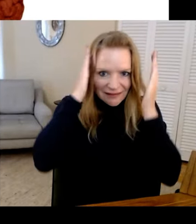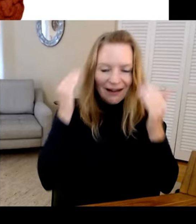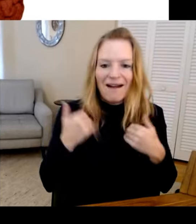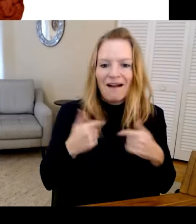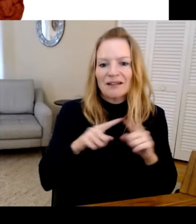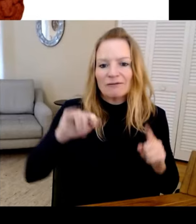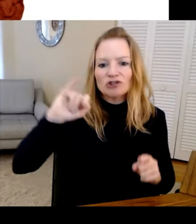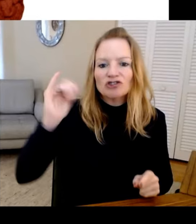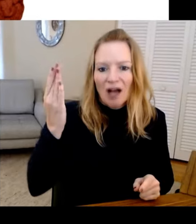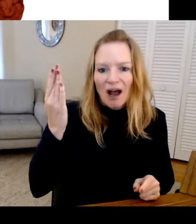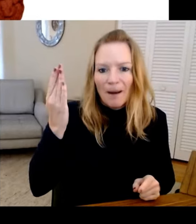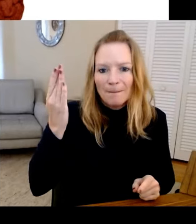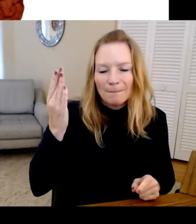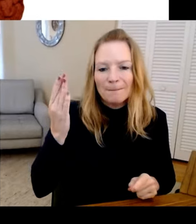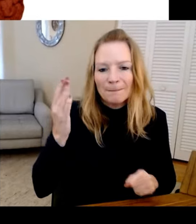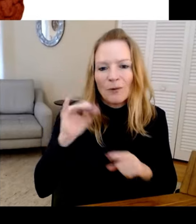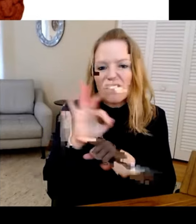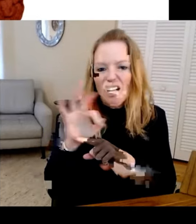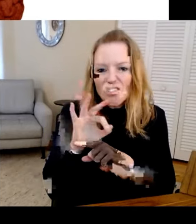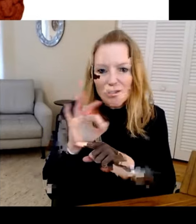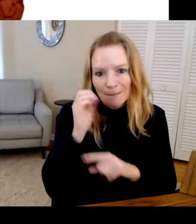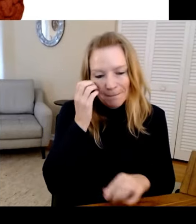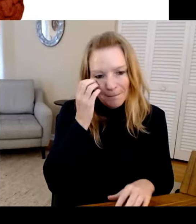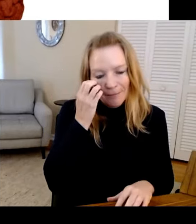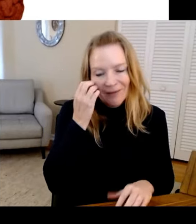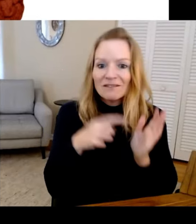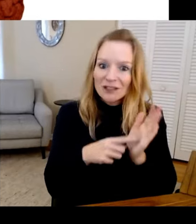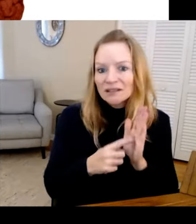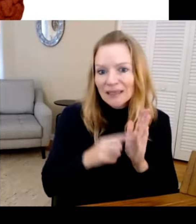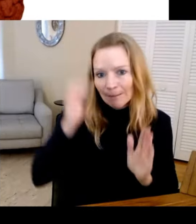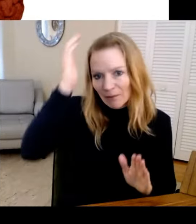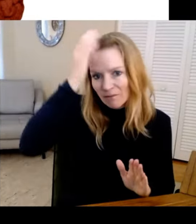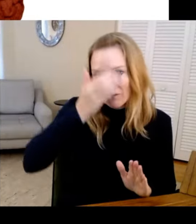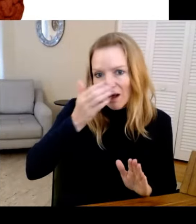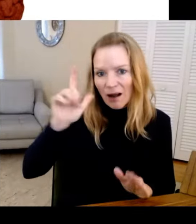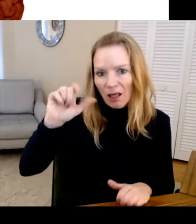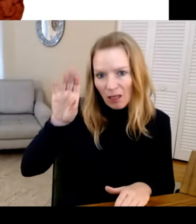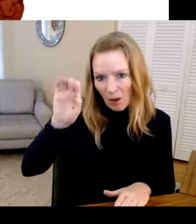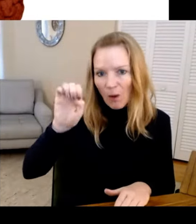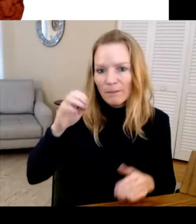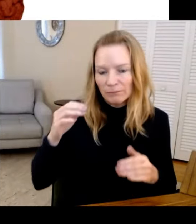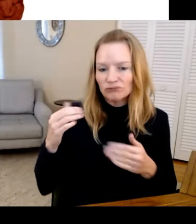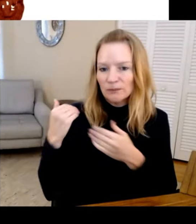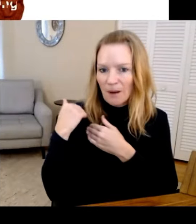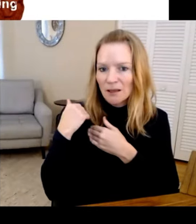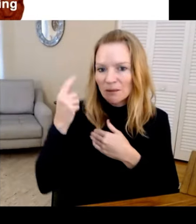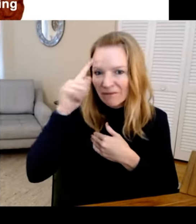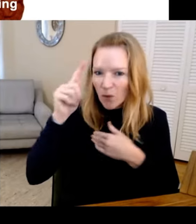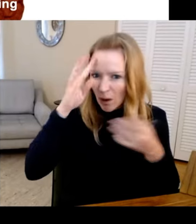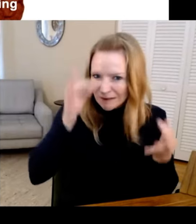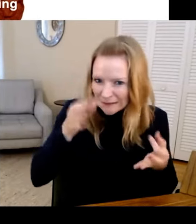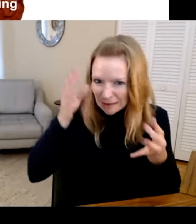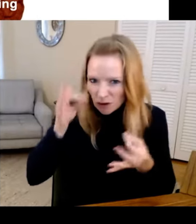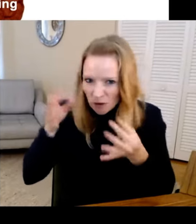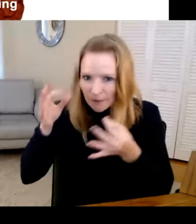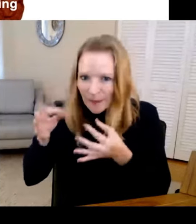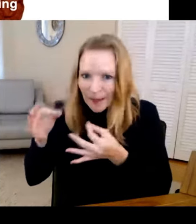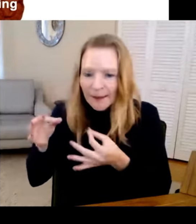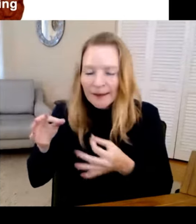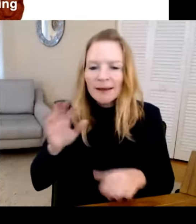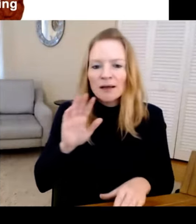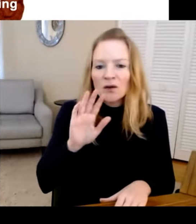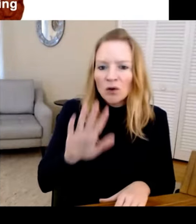for. They each have different jobs, different functions. For example, the frontal lobe is responsible